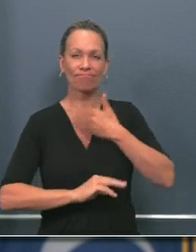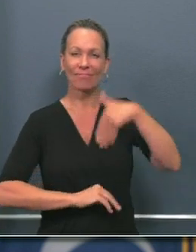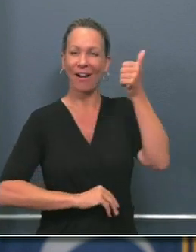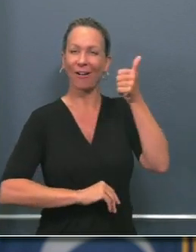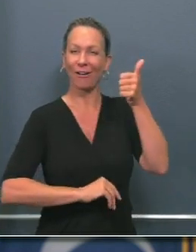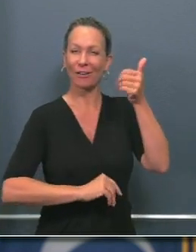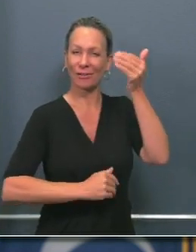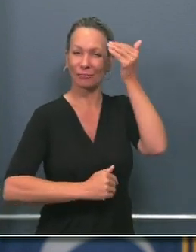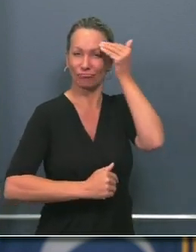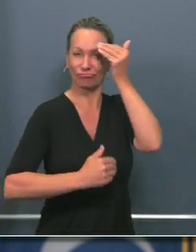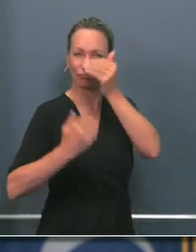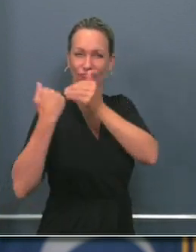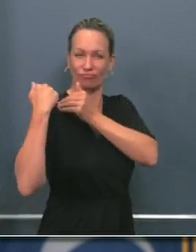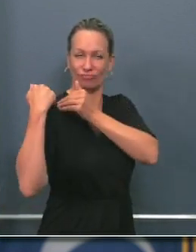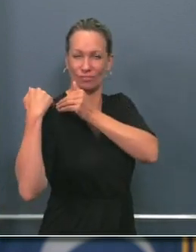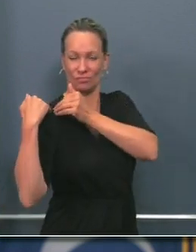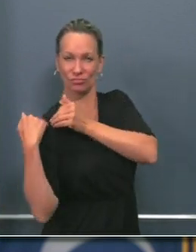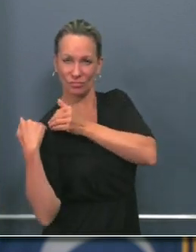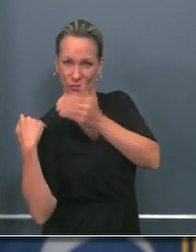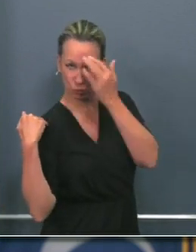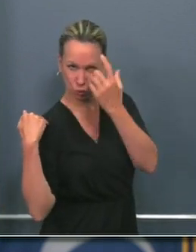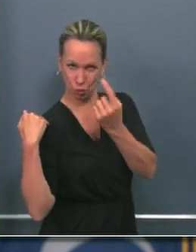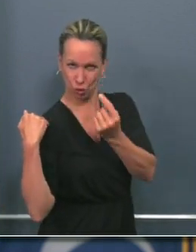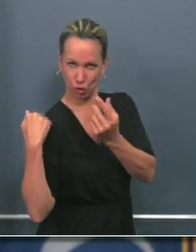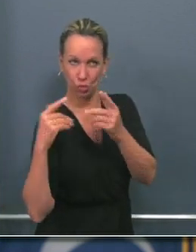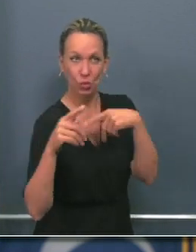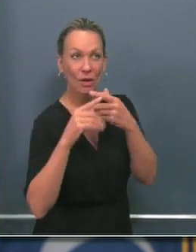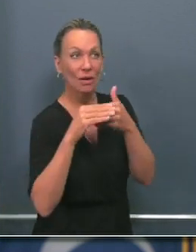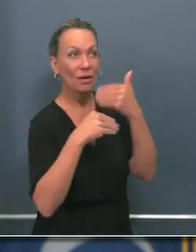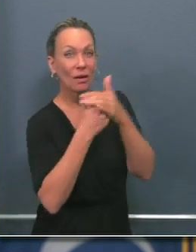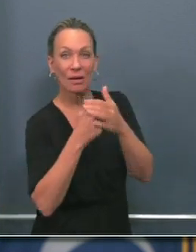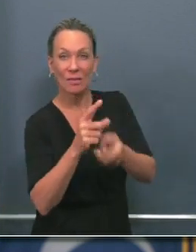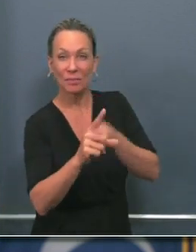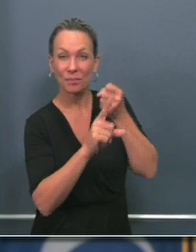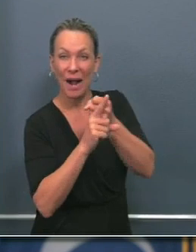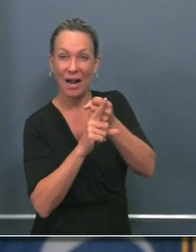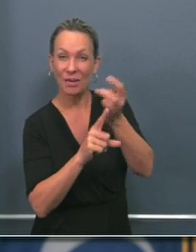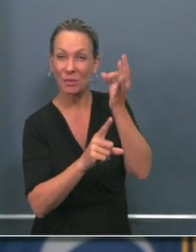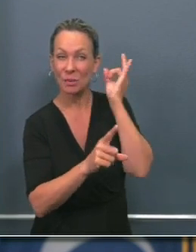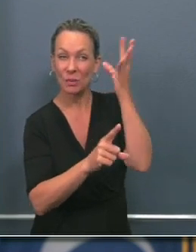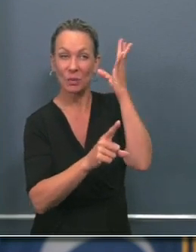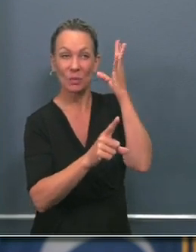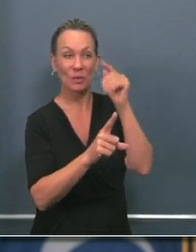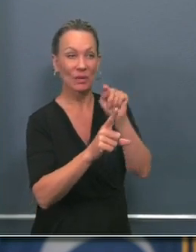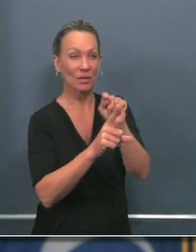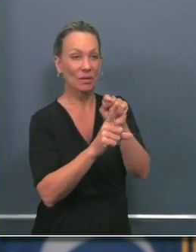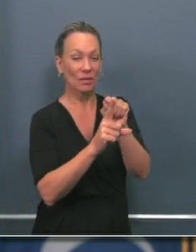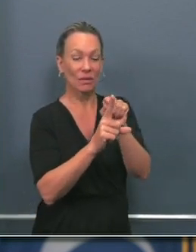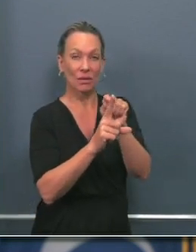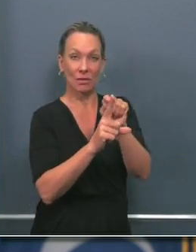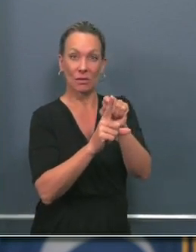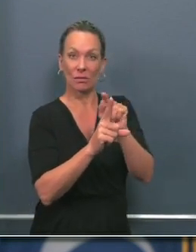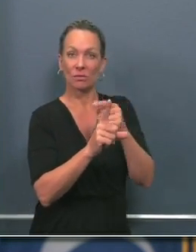first place, and that is COVID-19 and the insidiousness of this virulent disease that